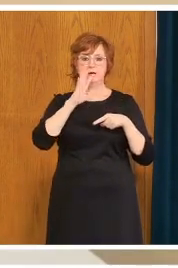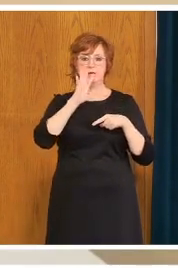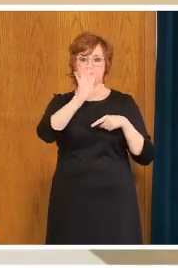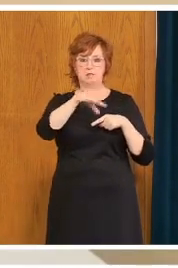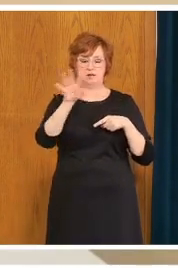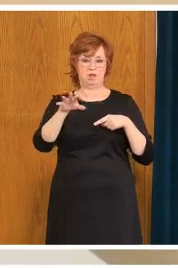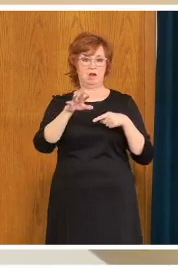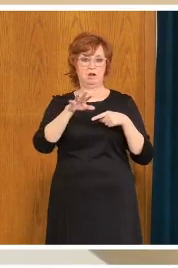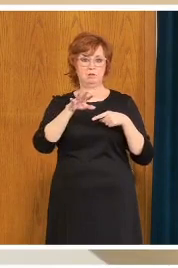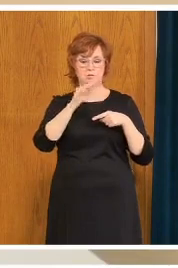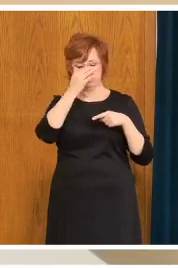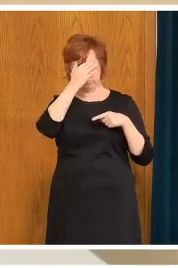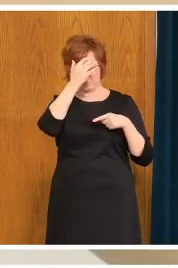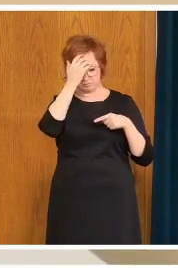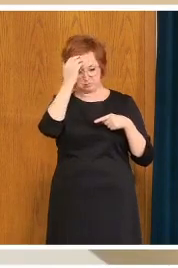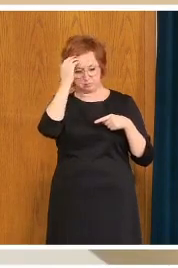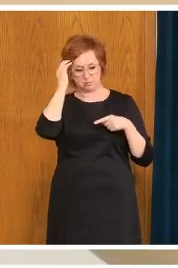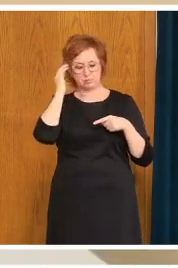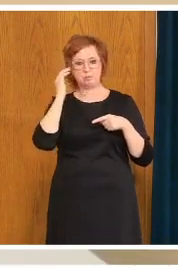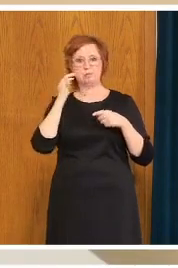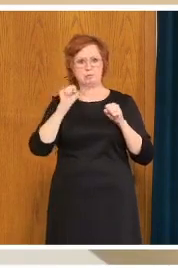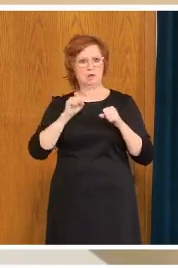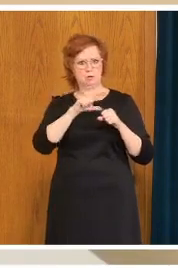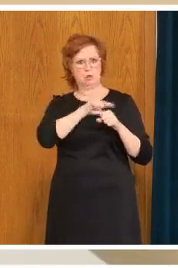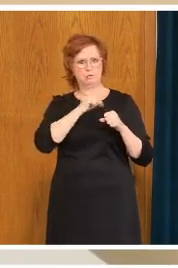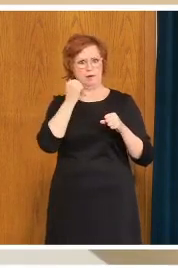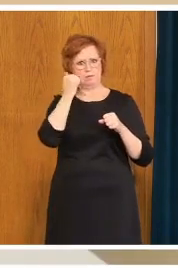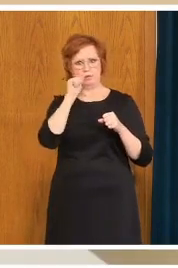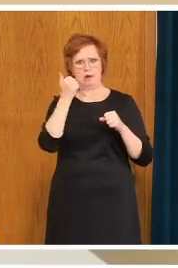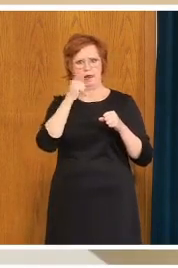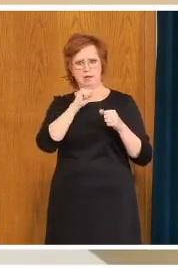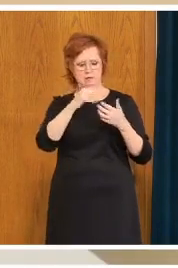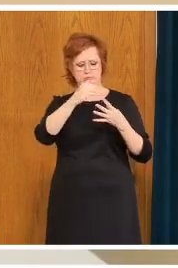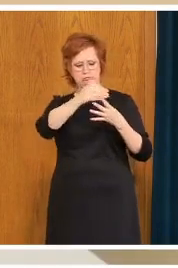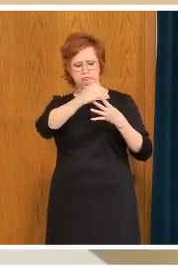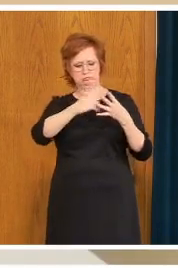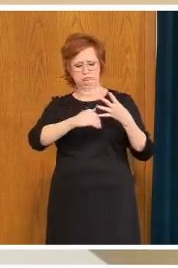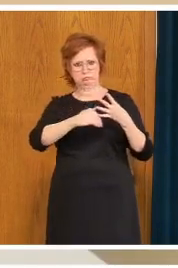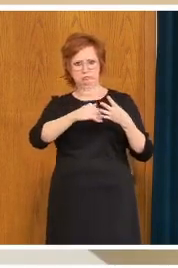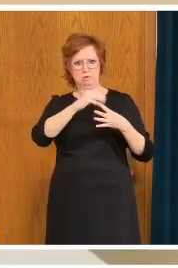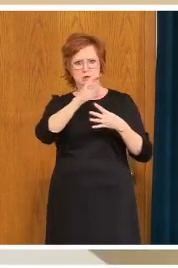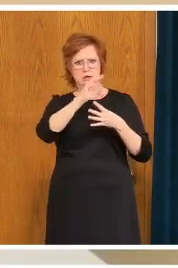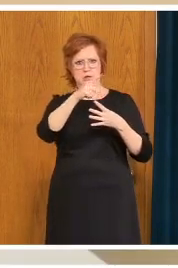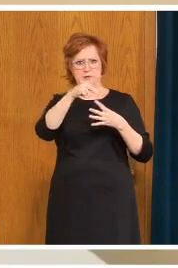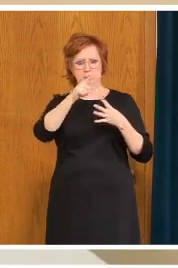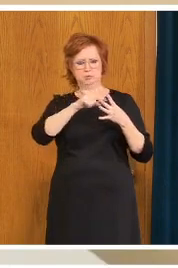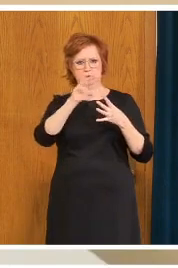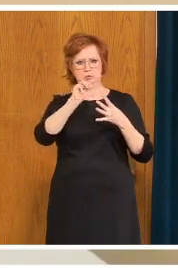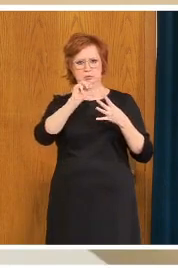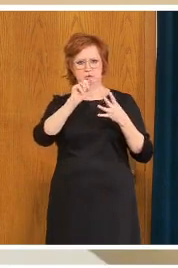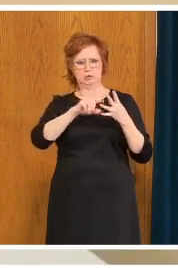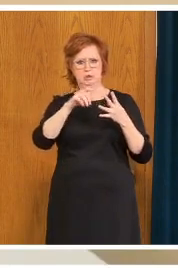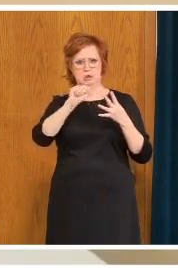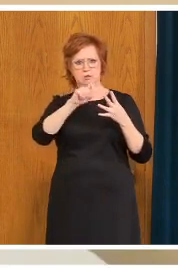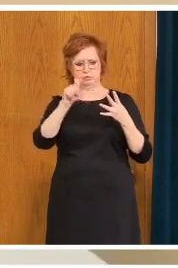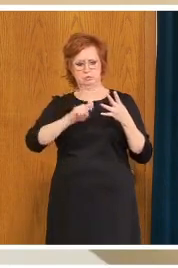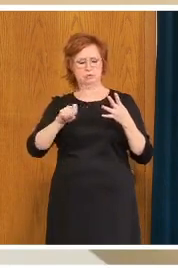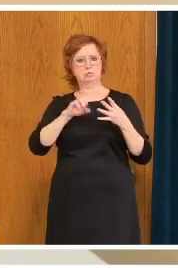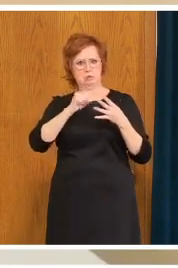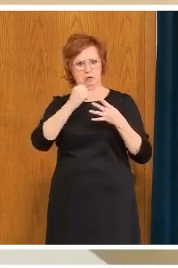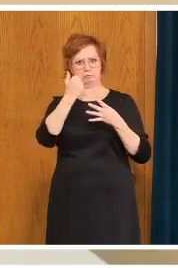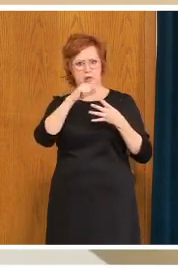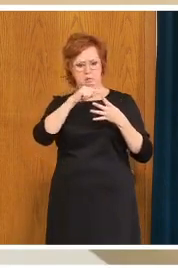vaccines you're eligible for all the 3 vaccines, but at any clinic on any given day, you may have either of the 3